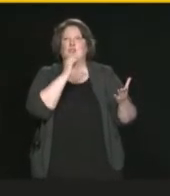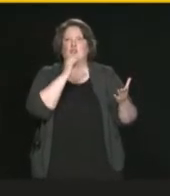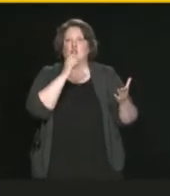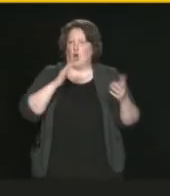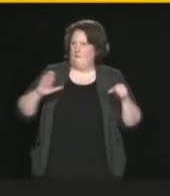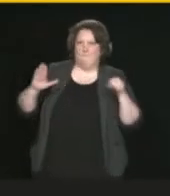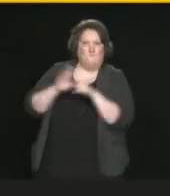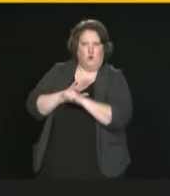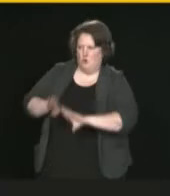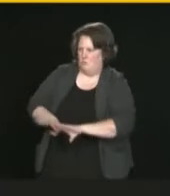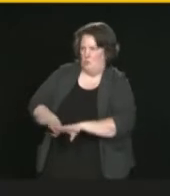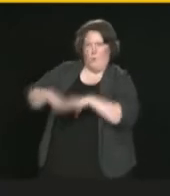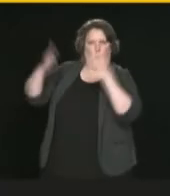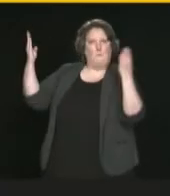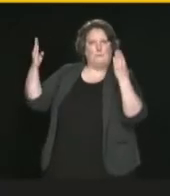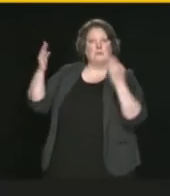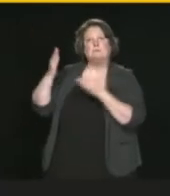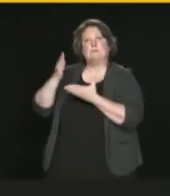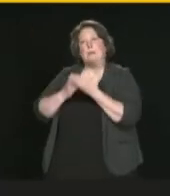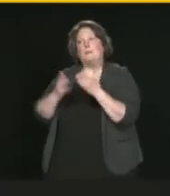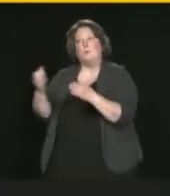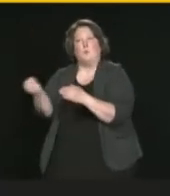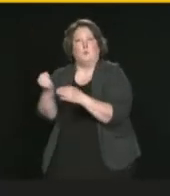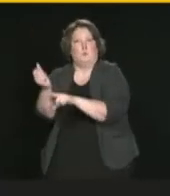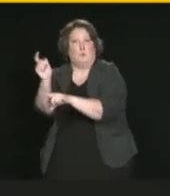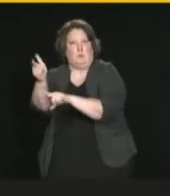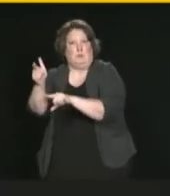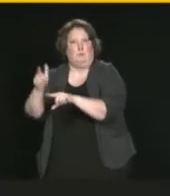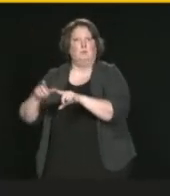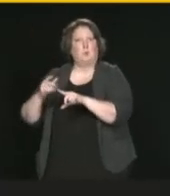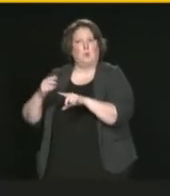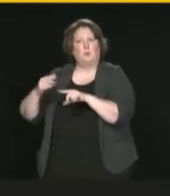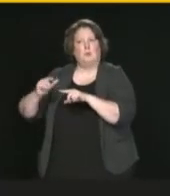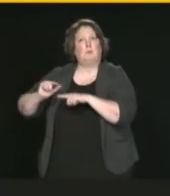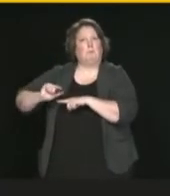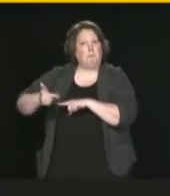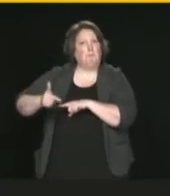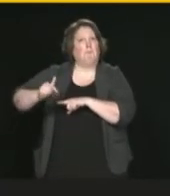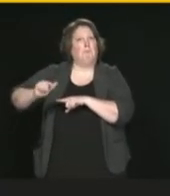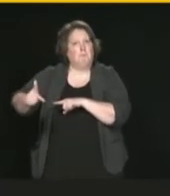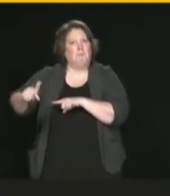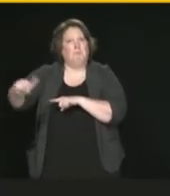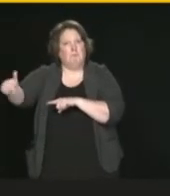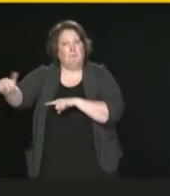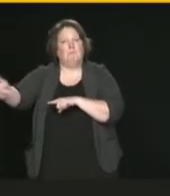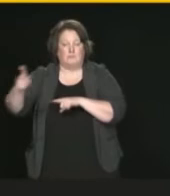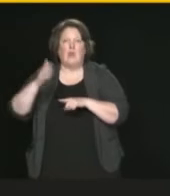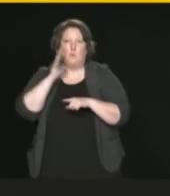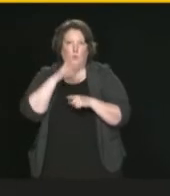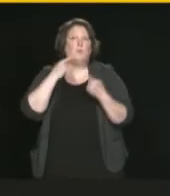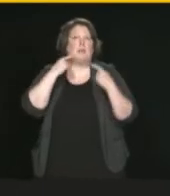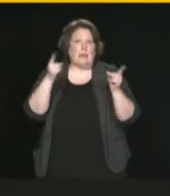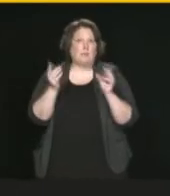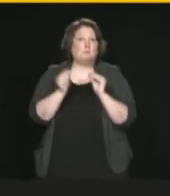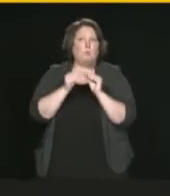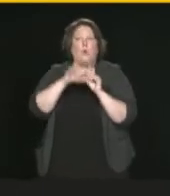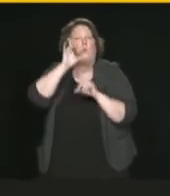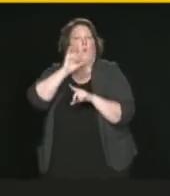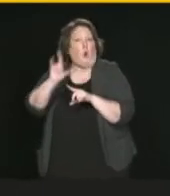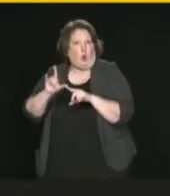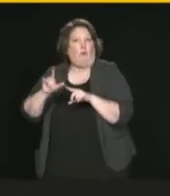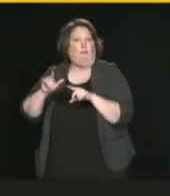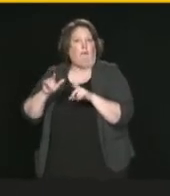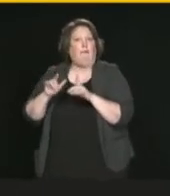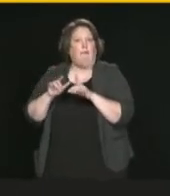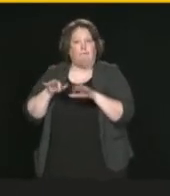to need help, and we will be making announcements in the coming days that will explain exactly how we're going to help them. But I